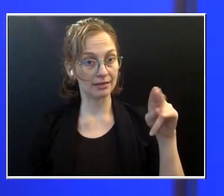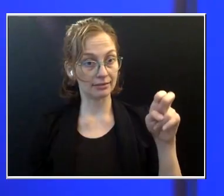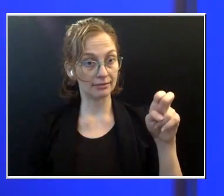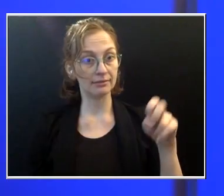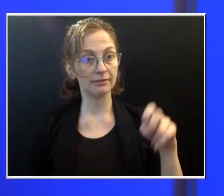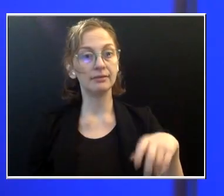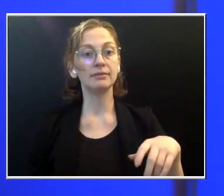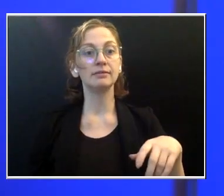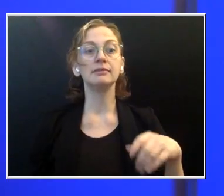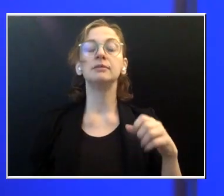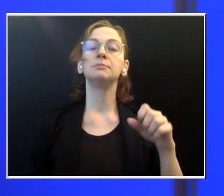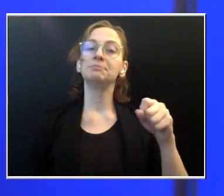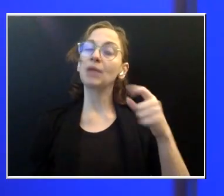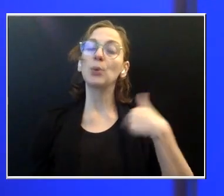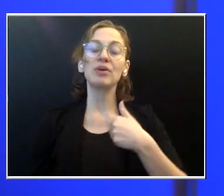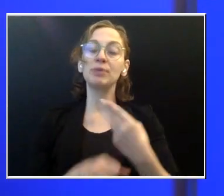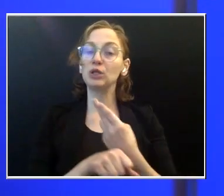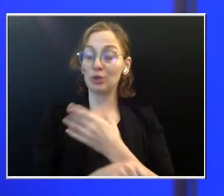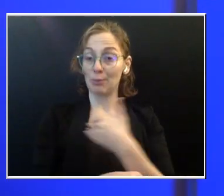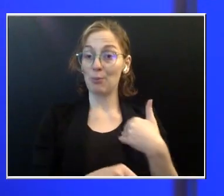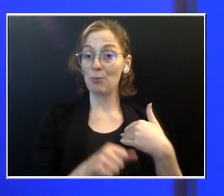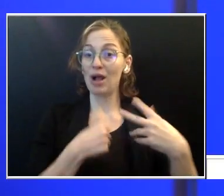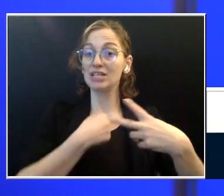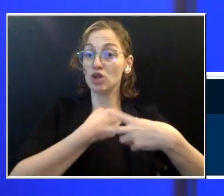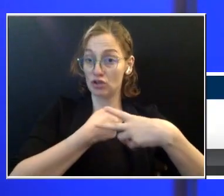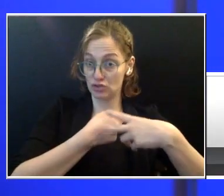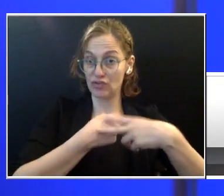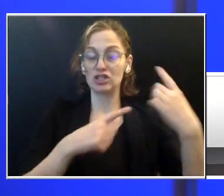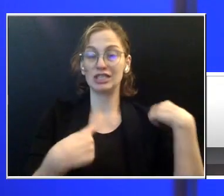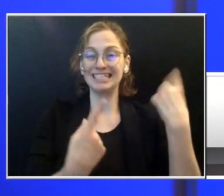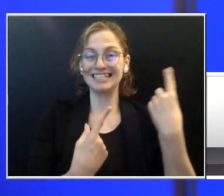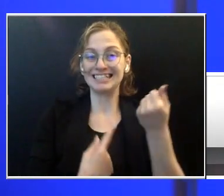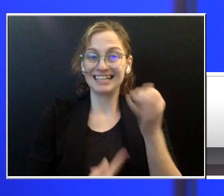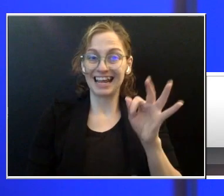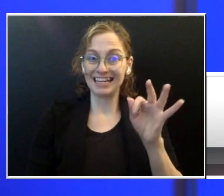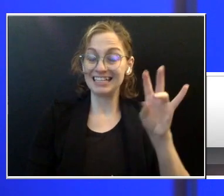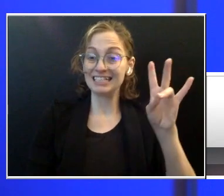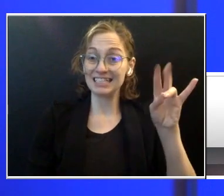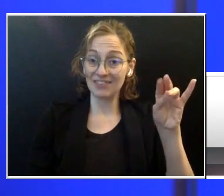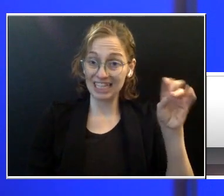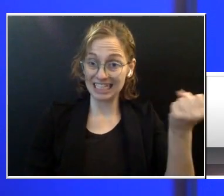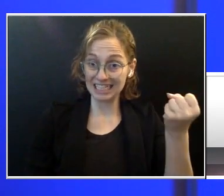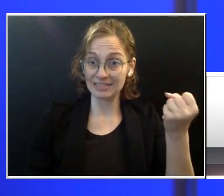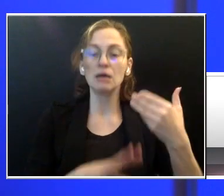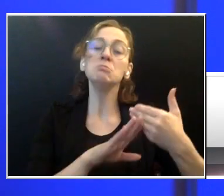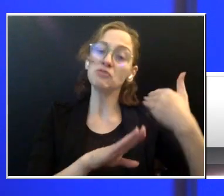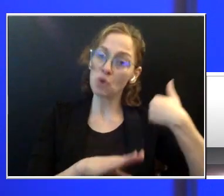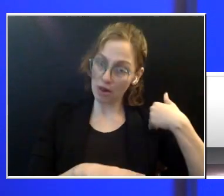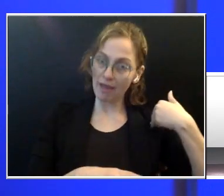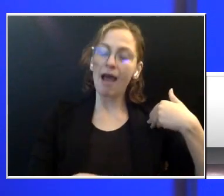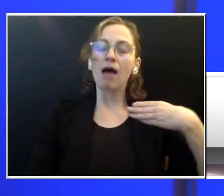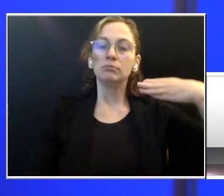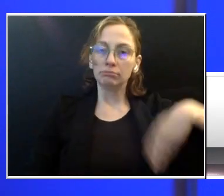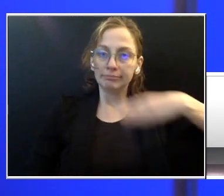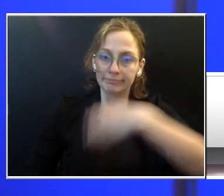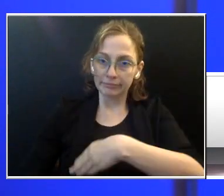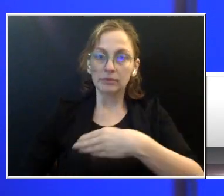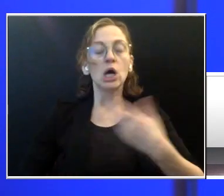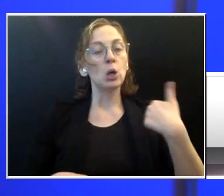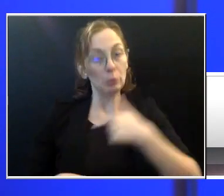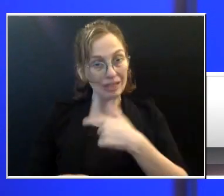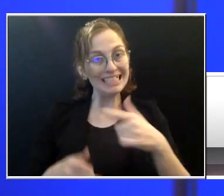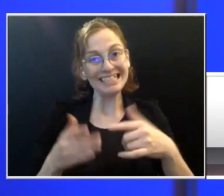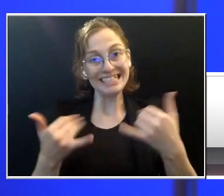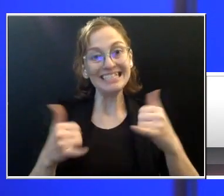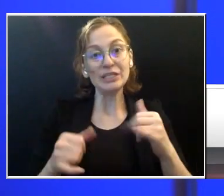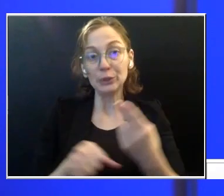1970s. Before that, the standard was a mastectomy, which is still done today in appropriate circumstances and still represents an appropriate surgical option for many patients.